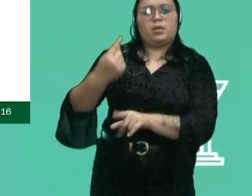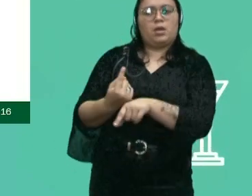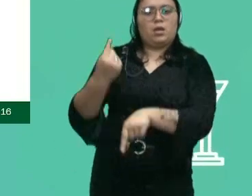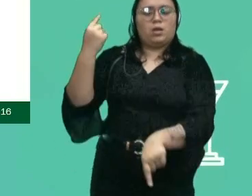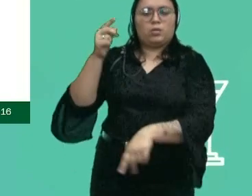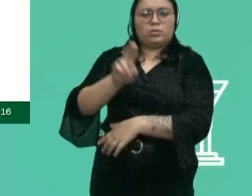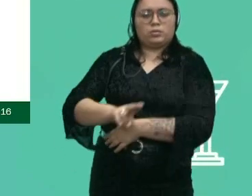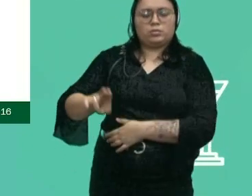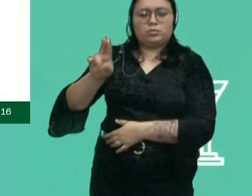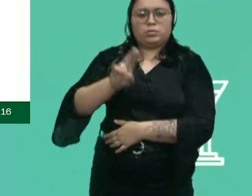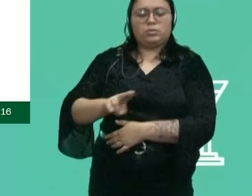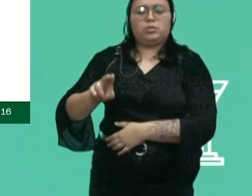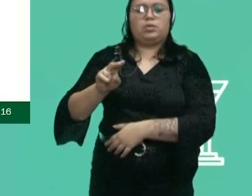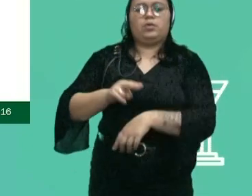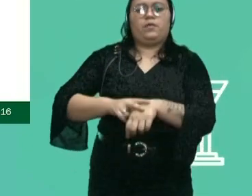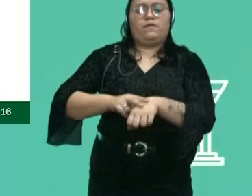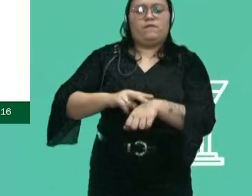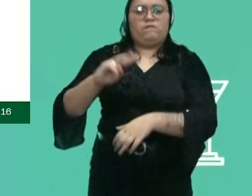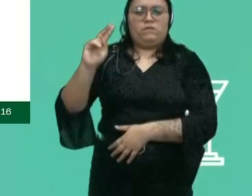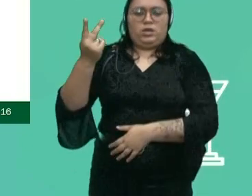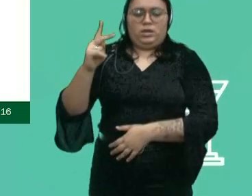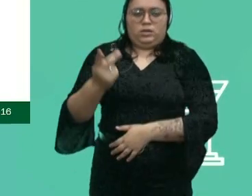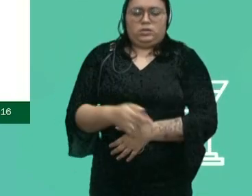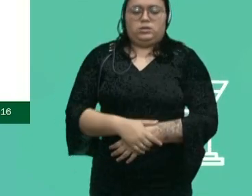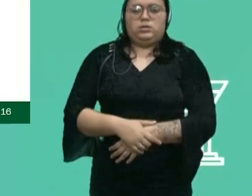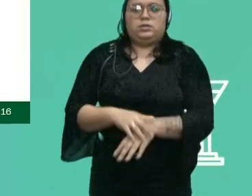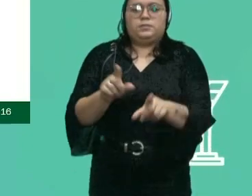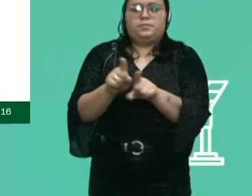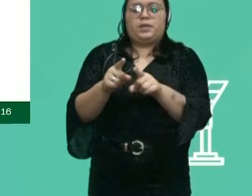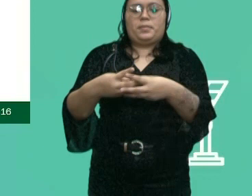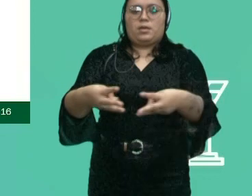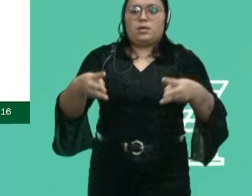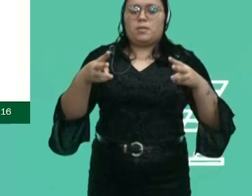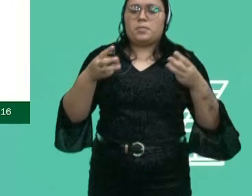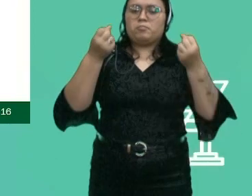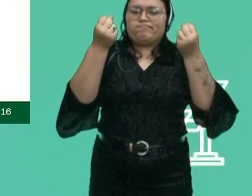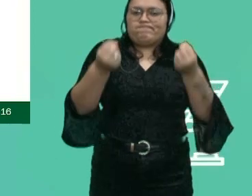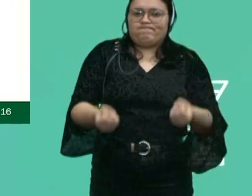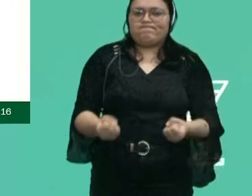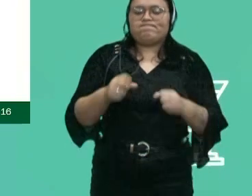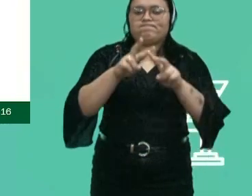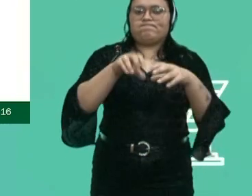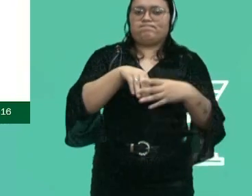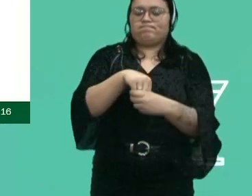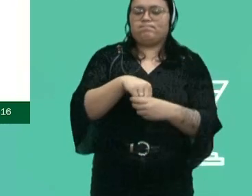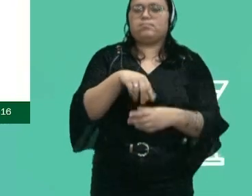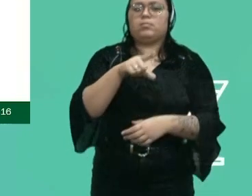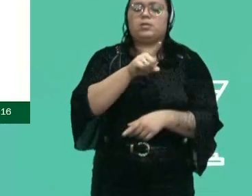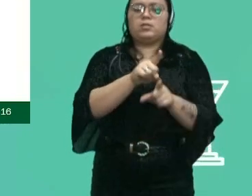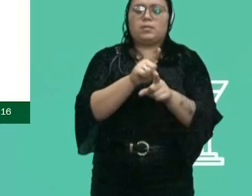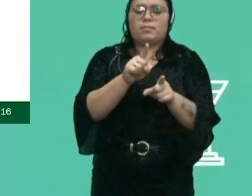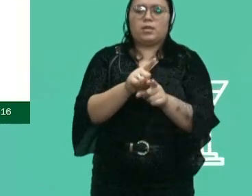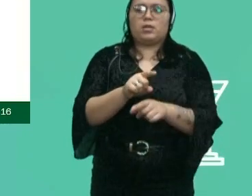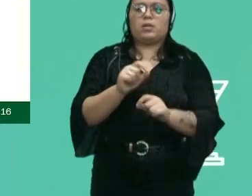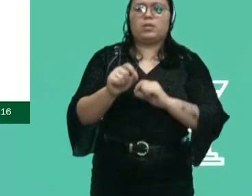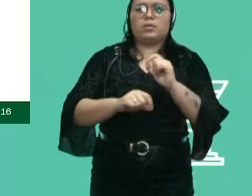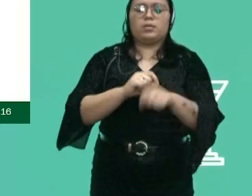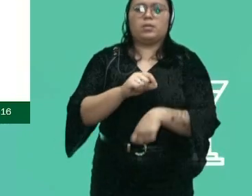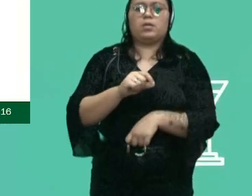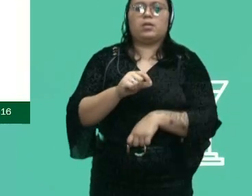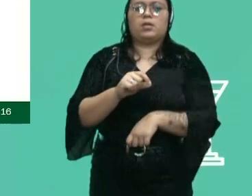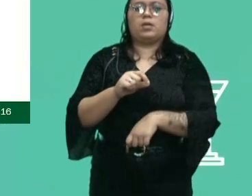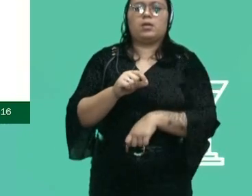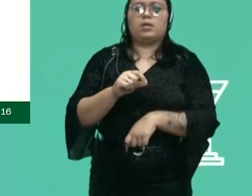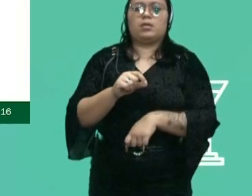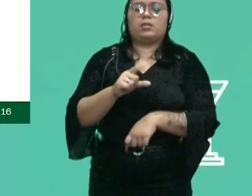2 hydrogen for steel projects, and then deployment and financing. Here we'll see significant increase as we launch the hydrogen hubs.